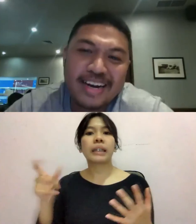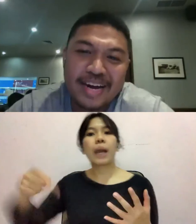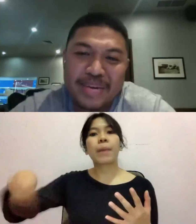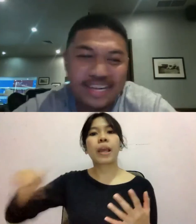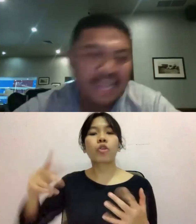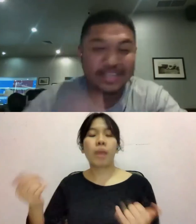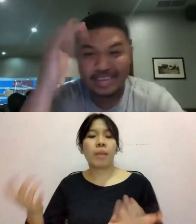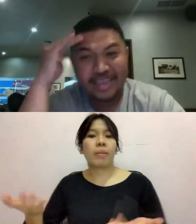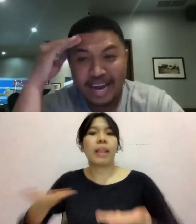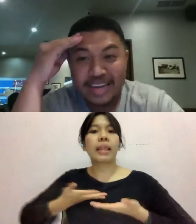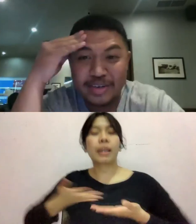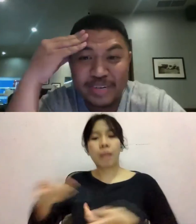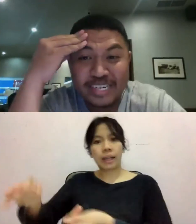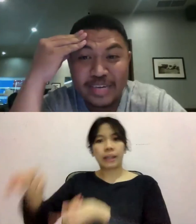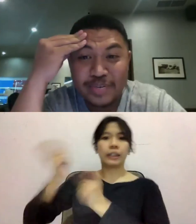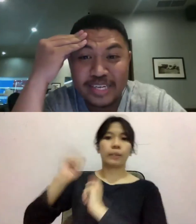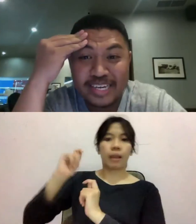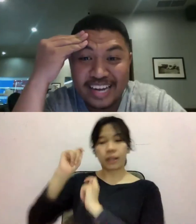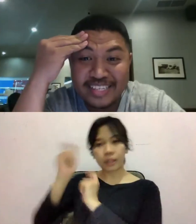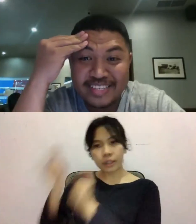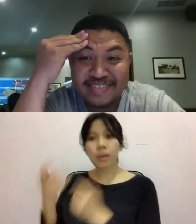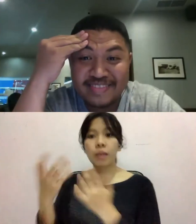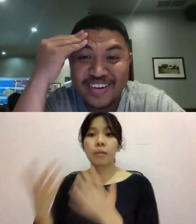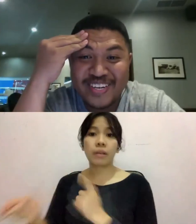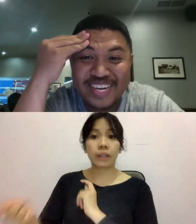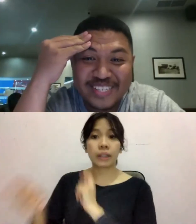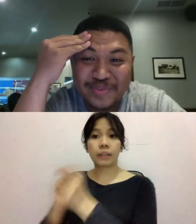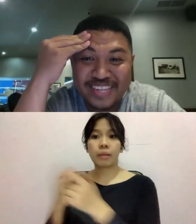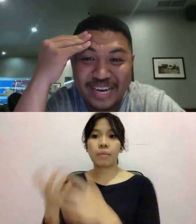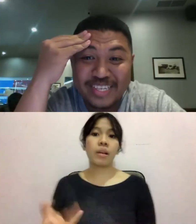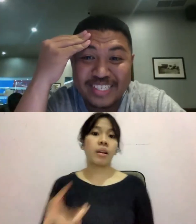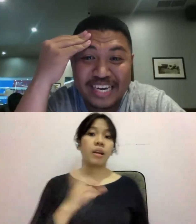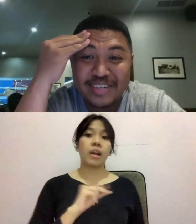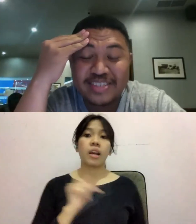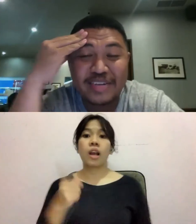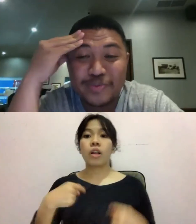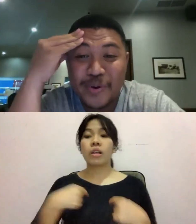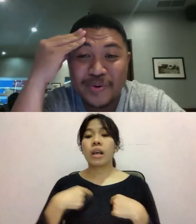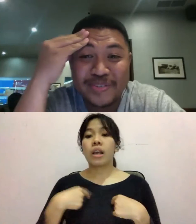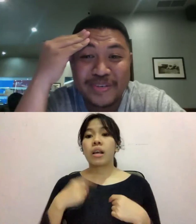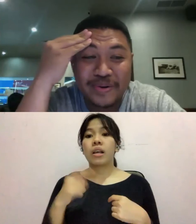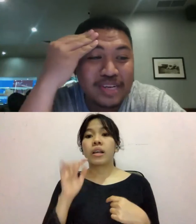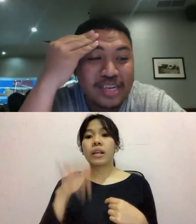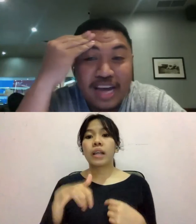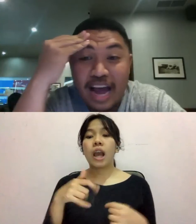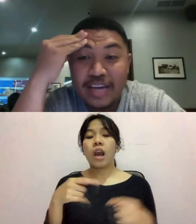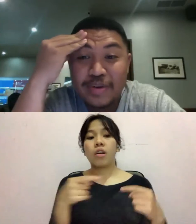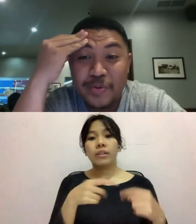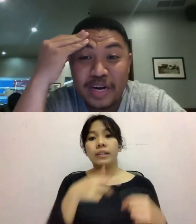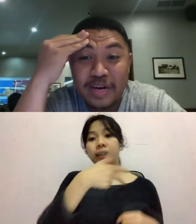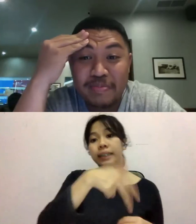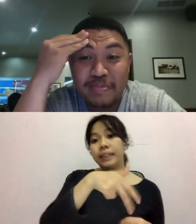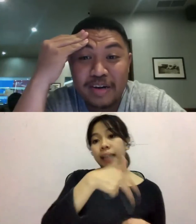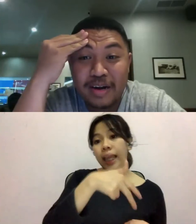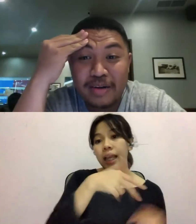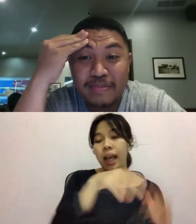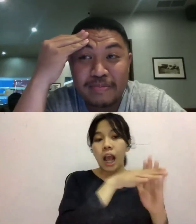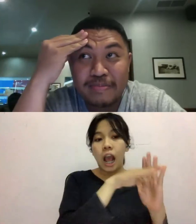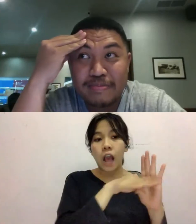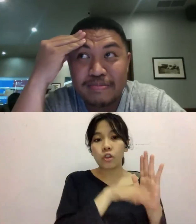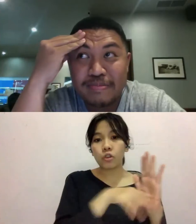I mean, I completely agree. It has strongly connected with that, with the gender roles. You know, I grew up